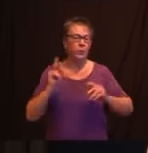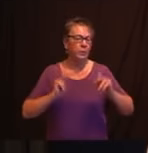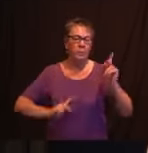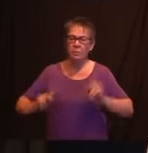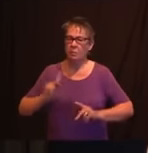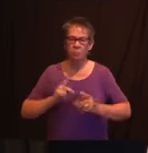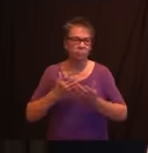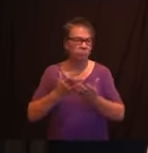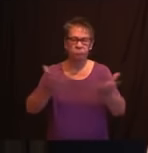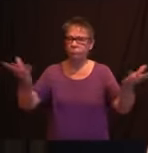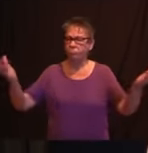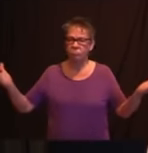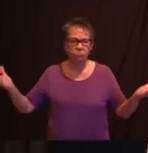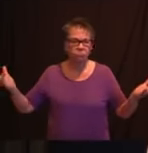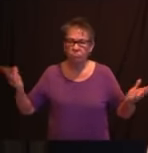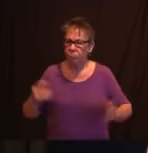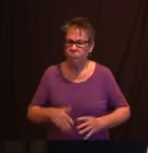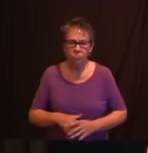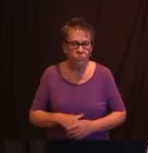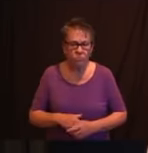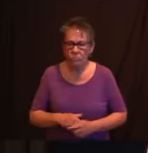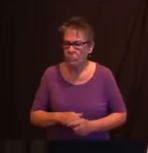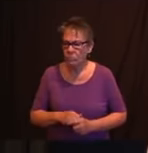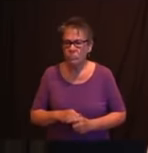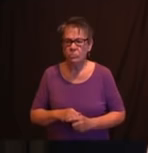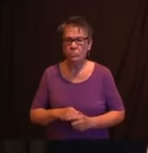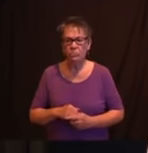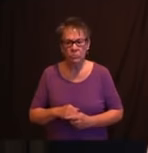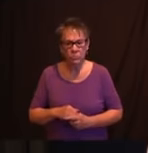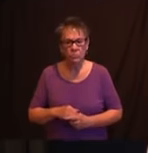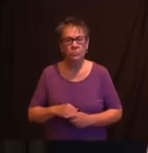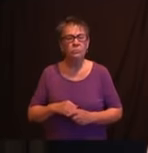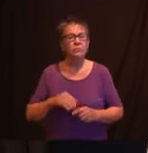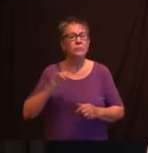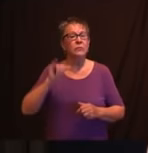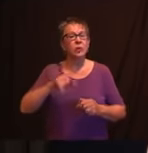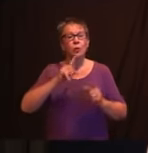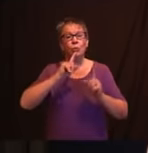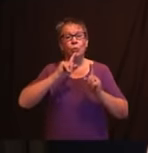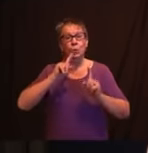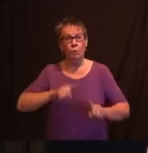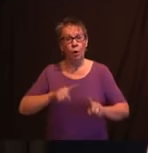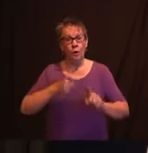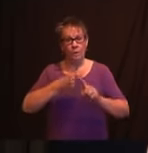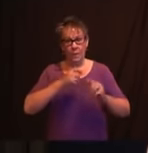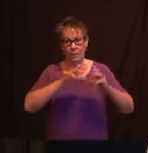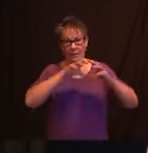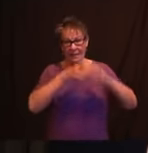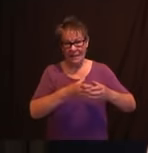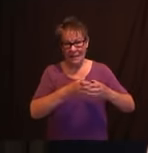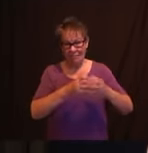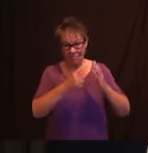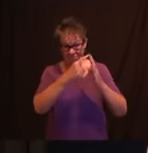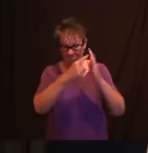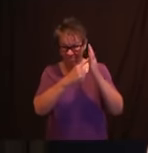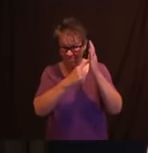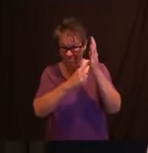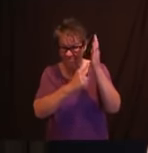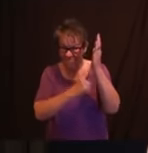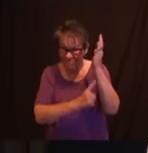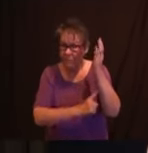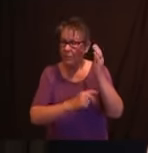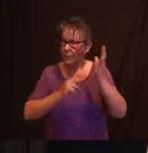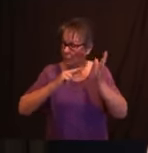legislative action, and we must have both. We need long-term, thoughtful legislation to